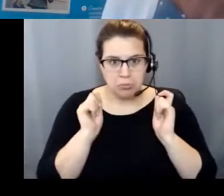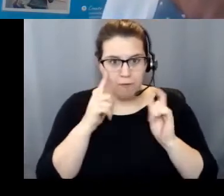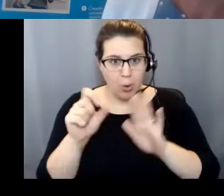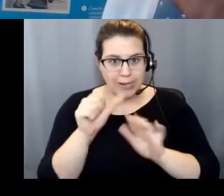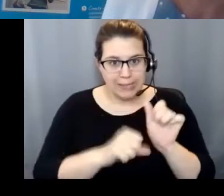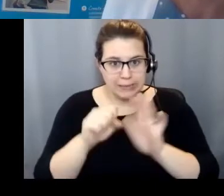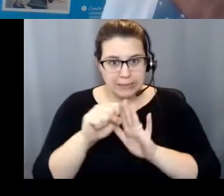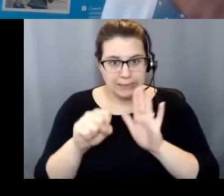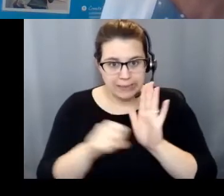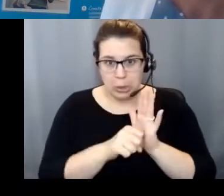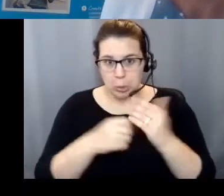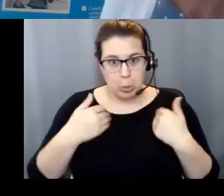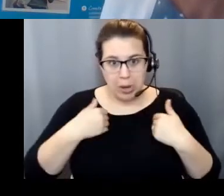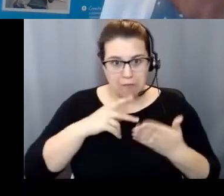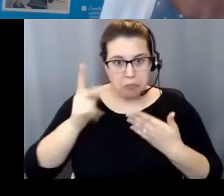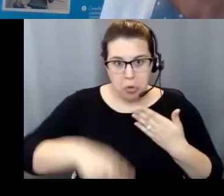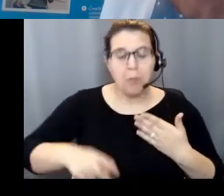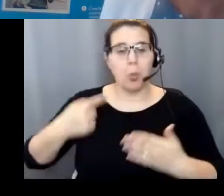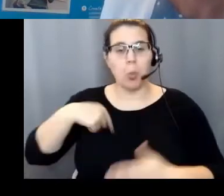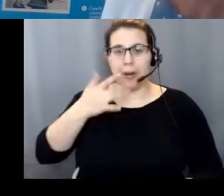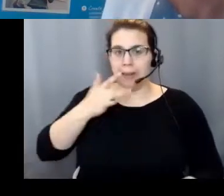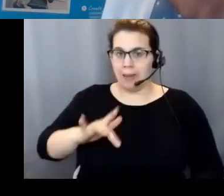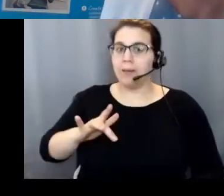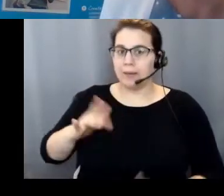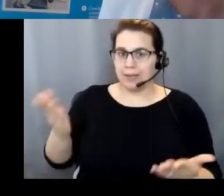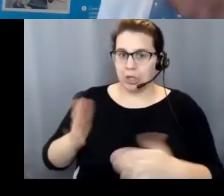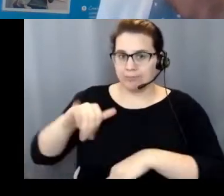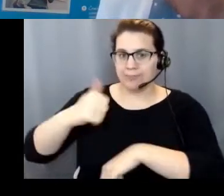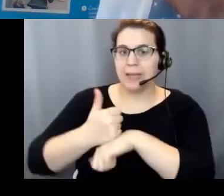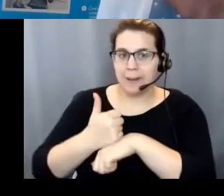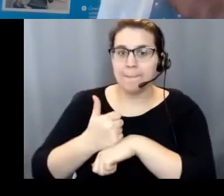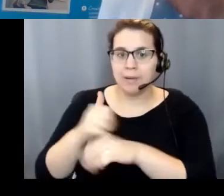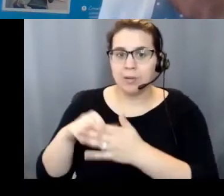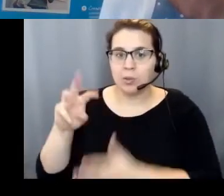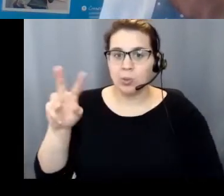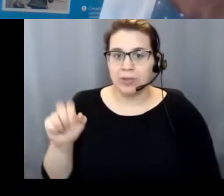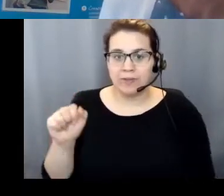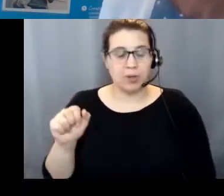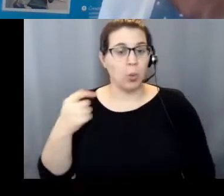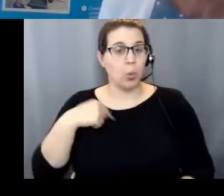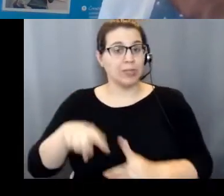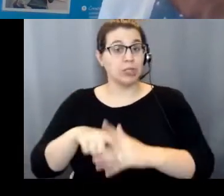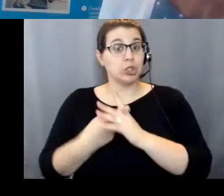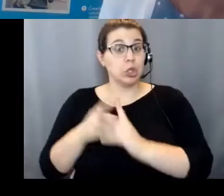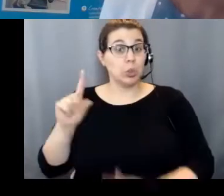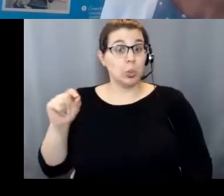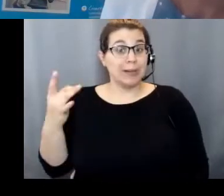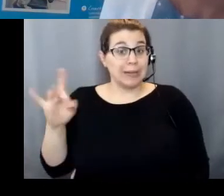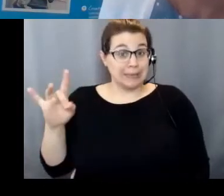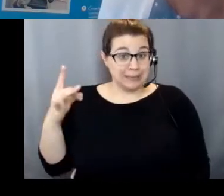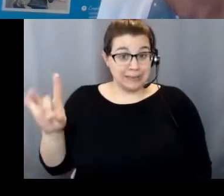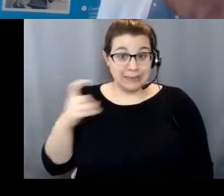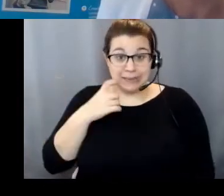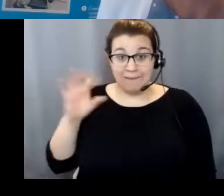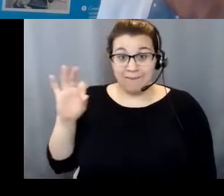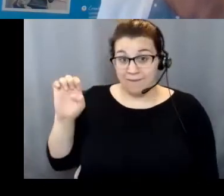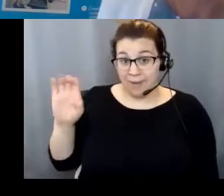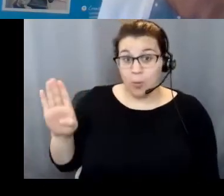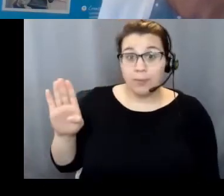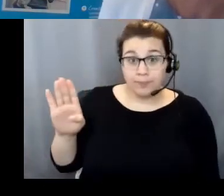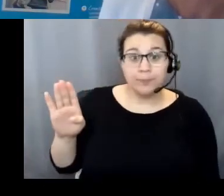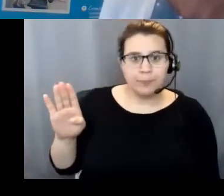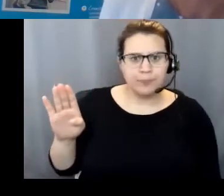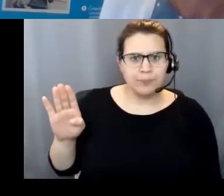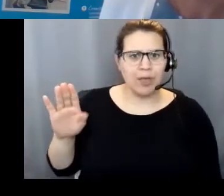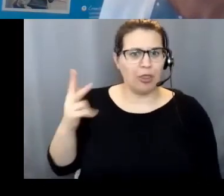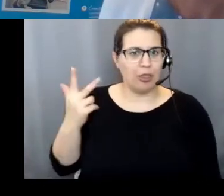program in West Virginia. Our program launched in February of 2018, in which we just celebrated our 3rd